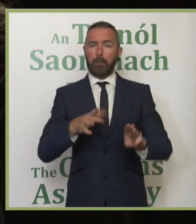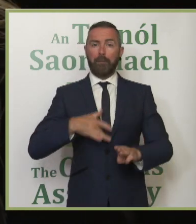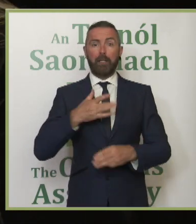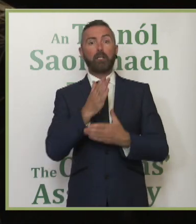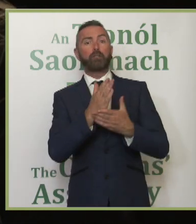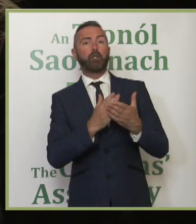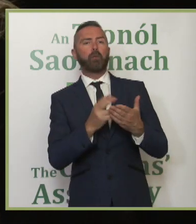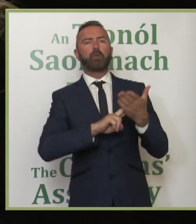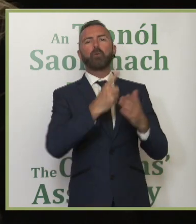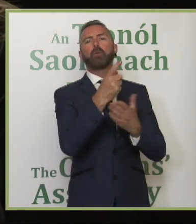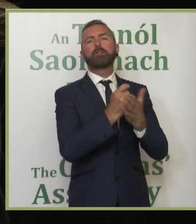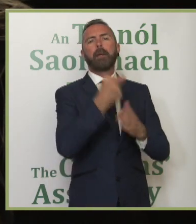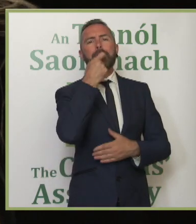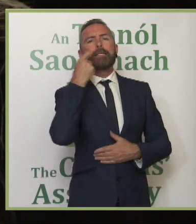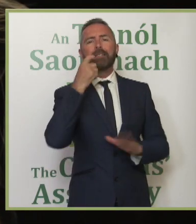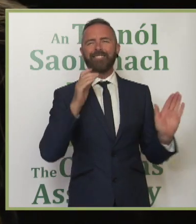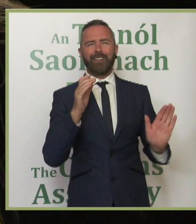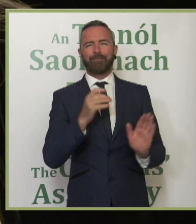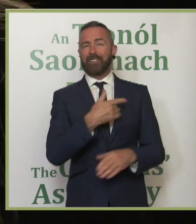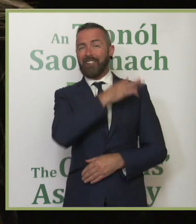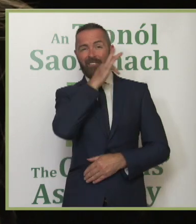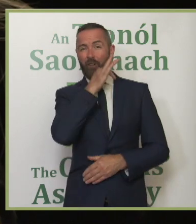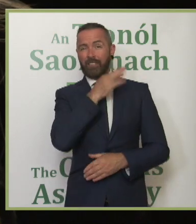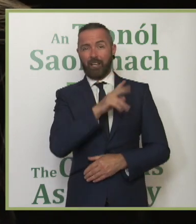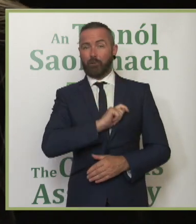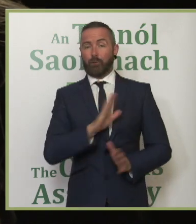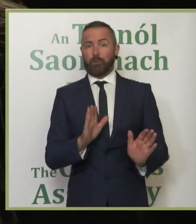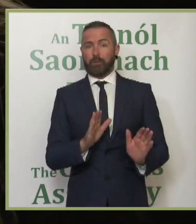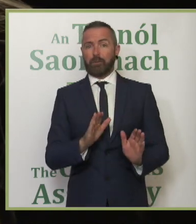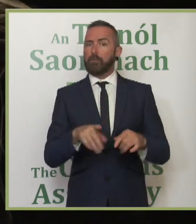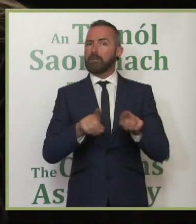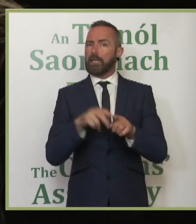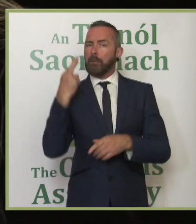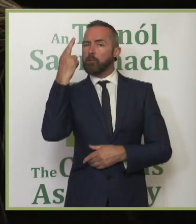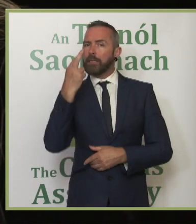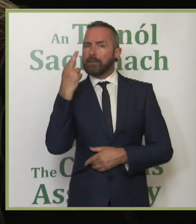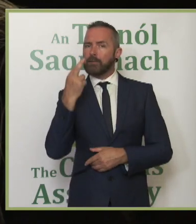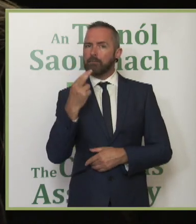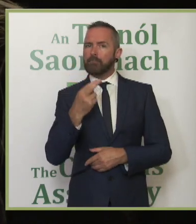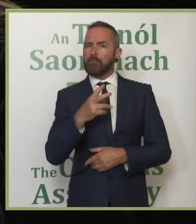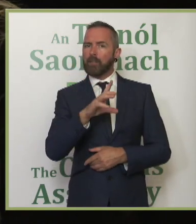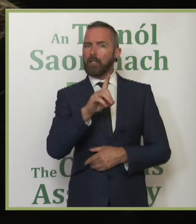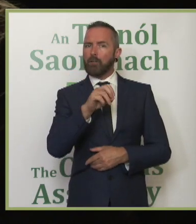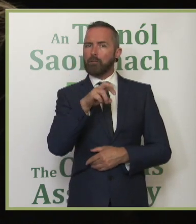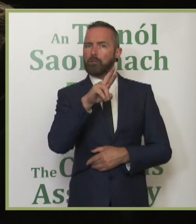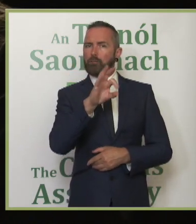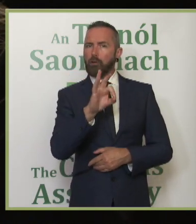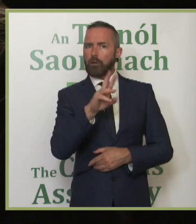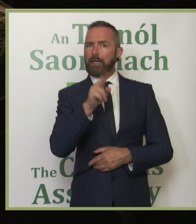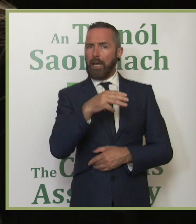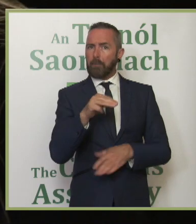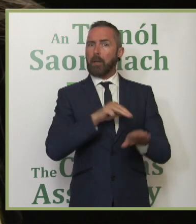take once and we become addicted. For the same reason, a drug can be problematic